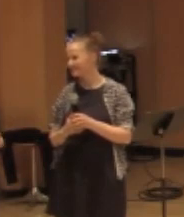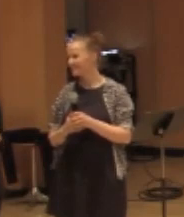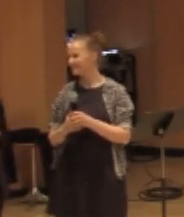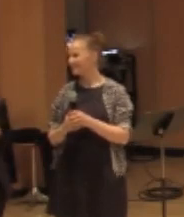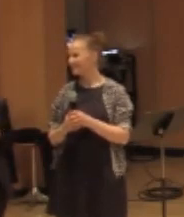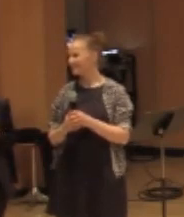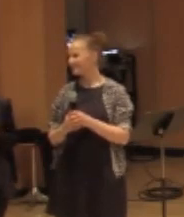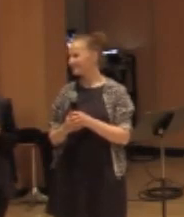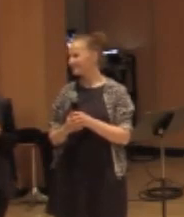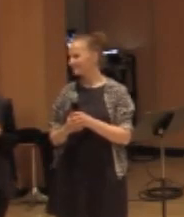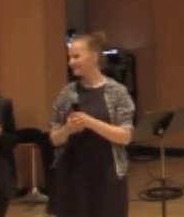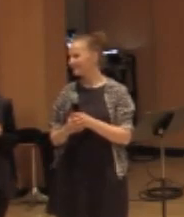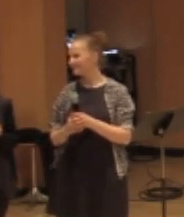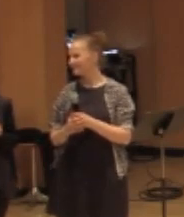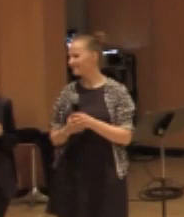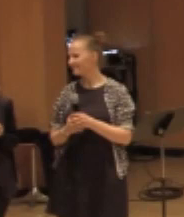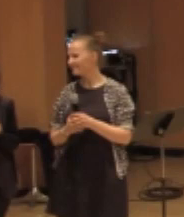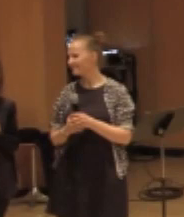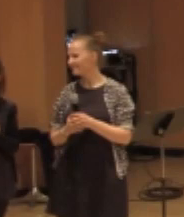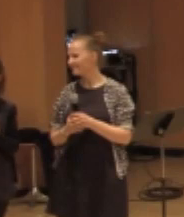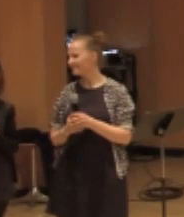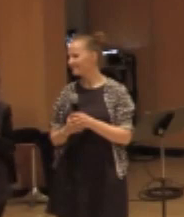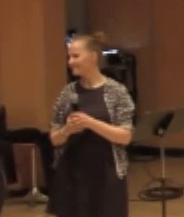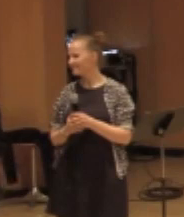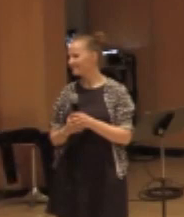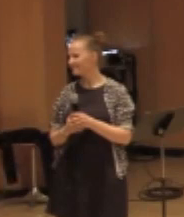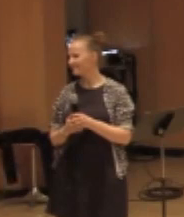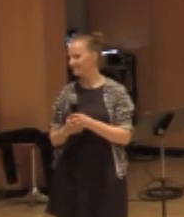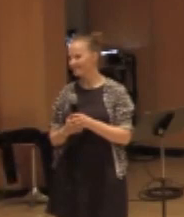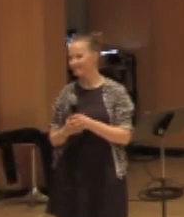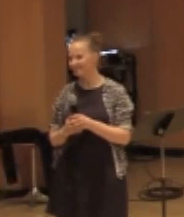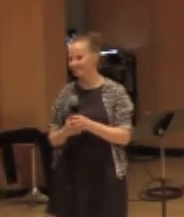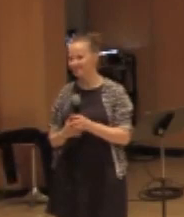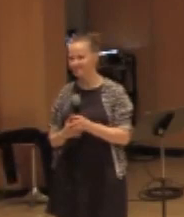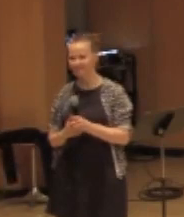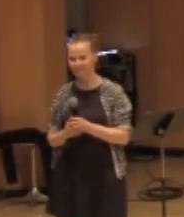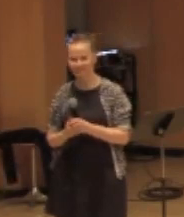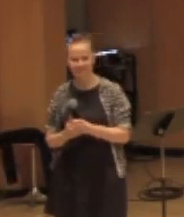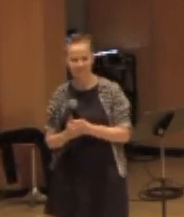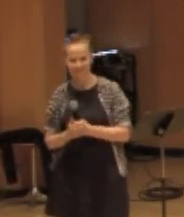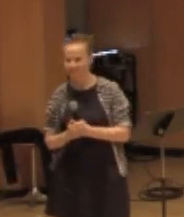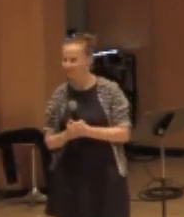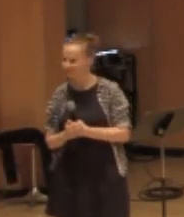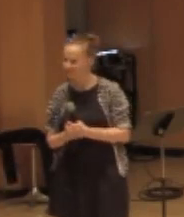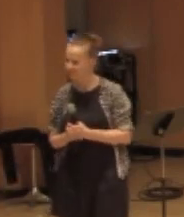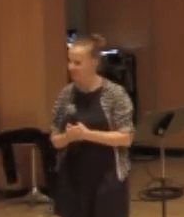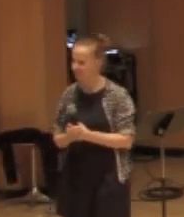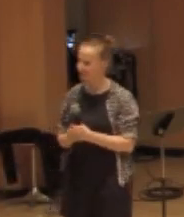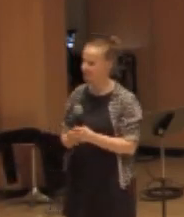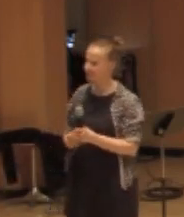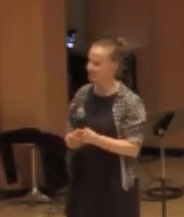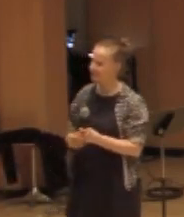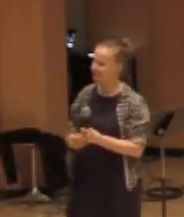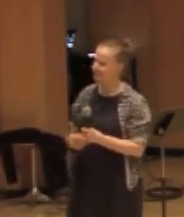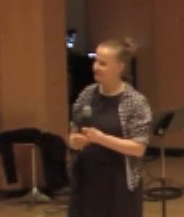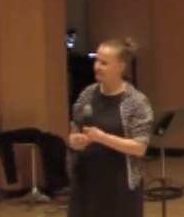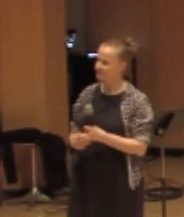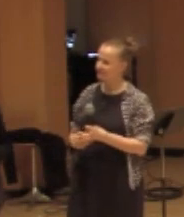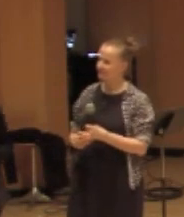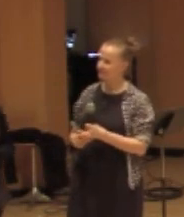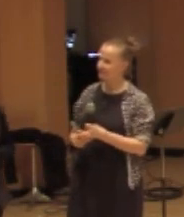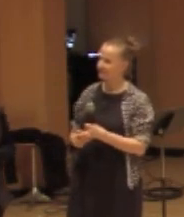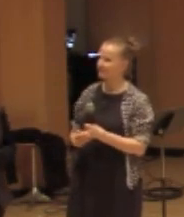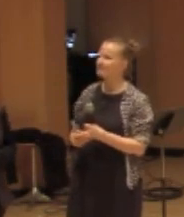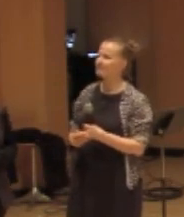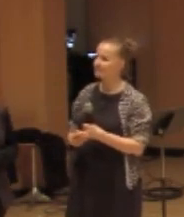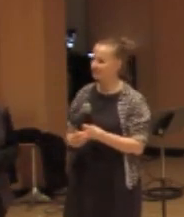that's kind of an amazing thing about translation is you can keep fussing with it and yeah and in a way director also translates the work